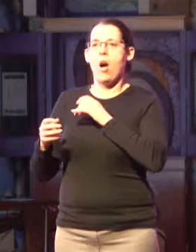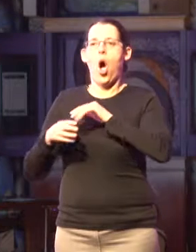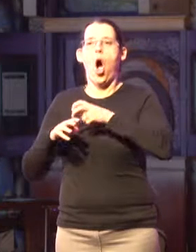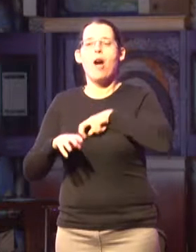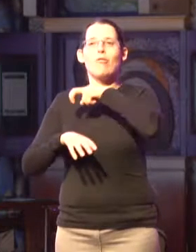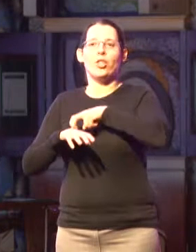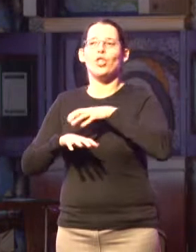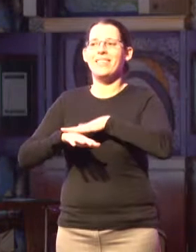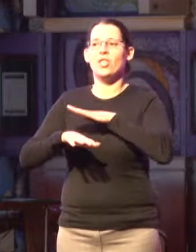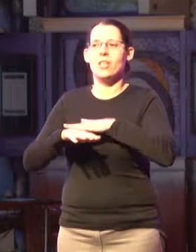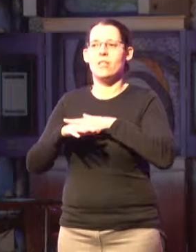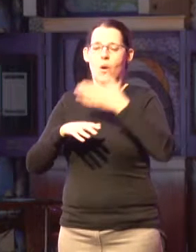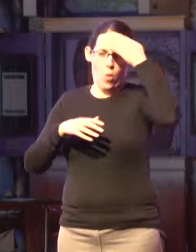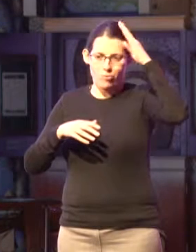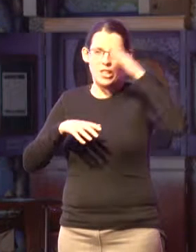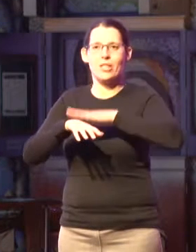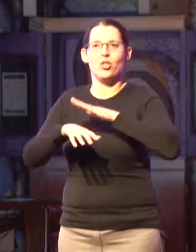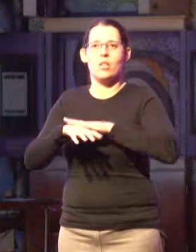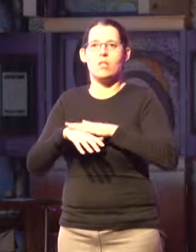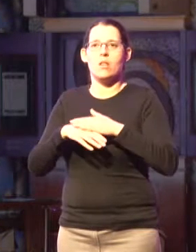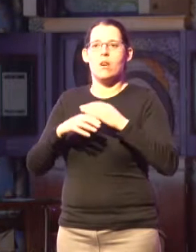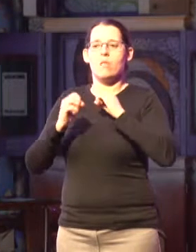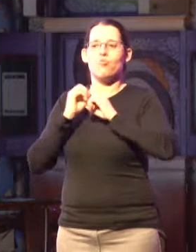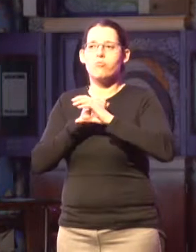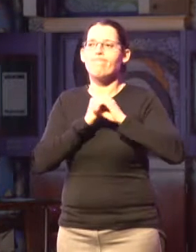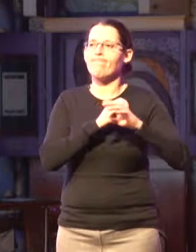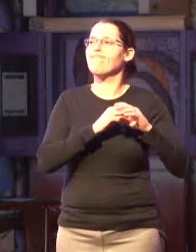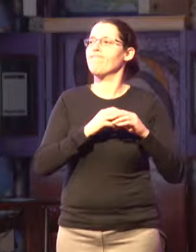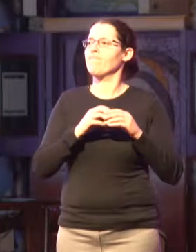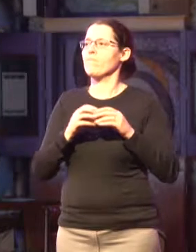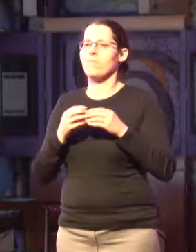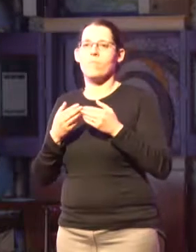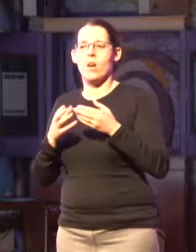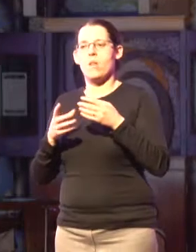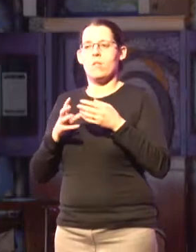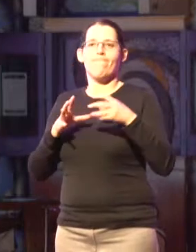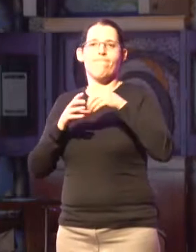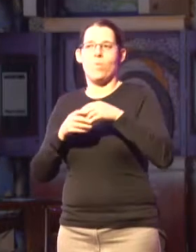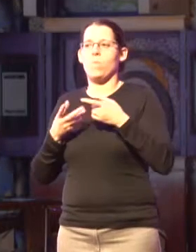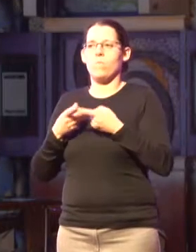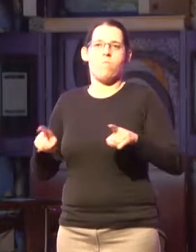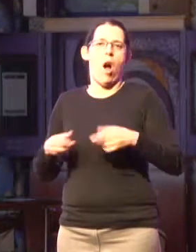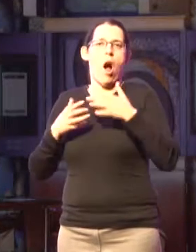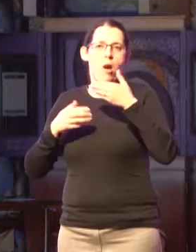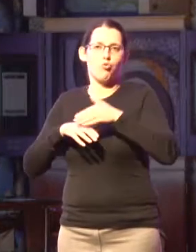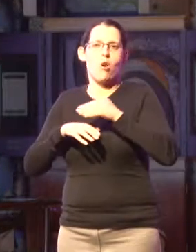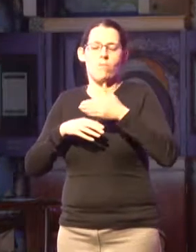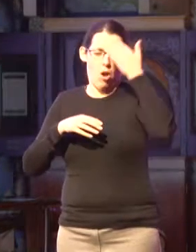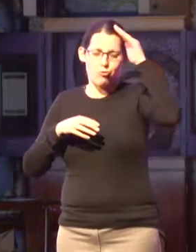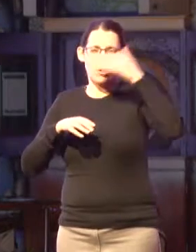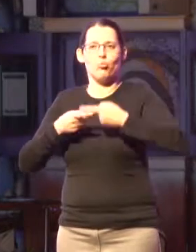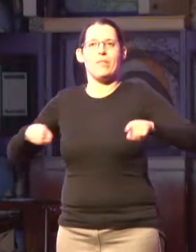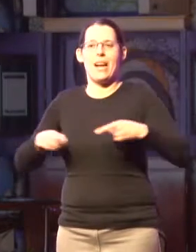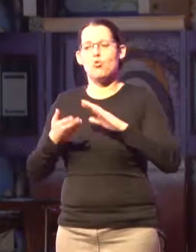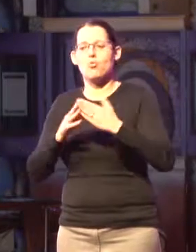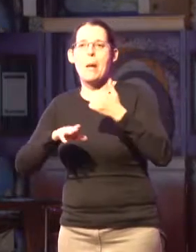music. Irish traditional music is community-based music, with a large repertoire of tunes